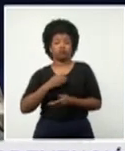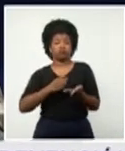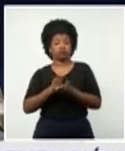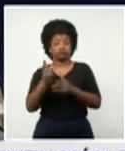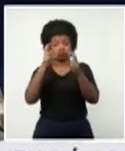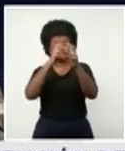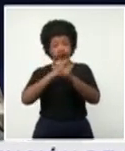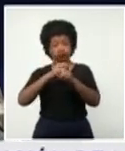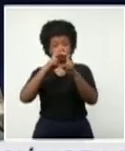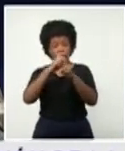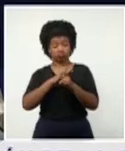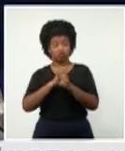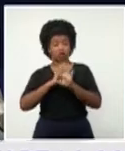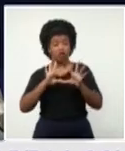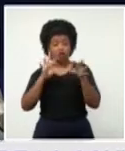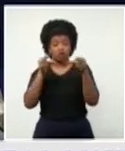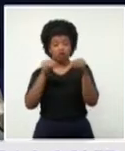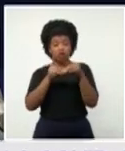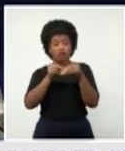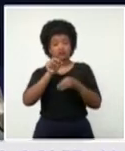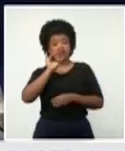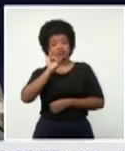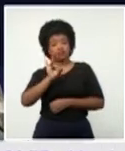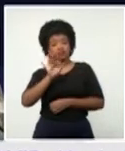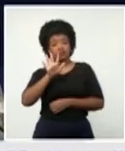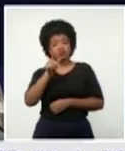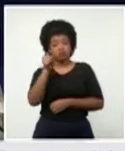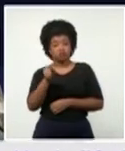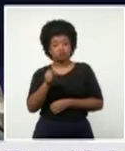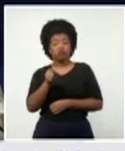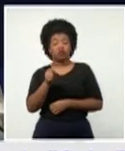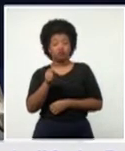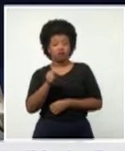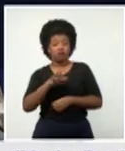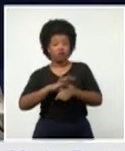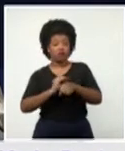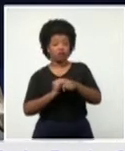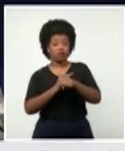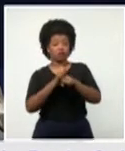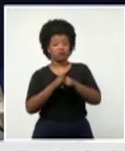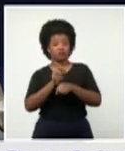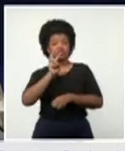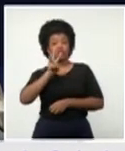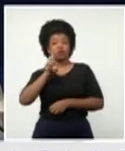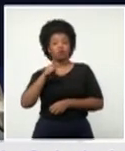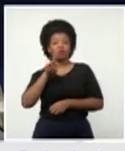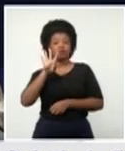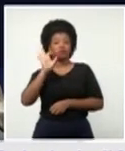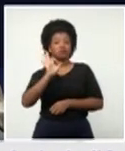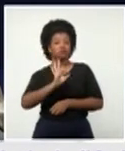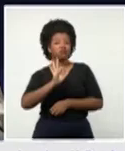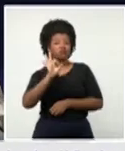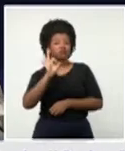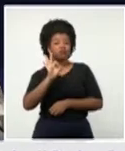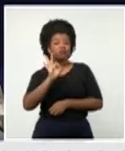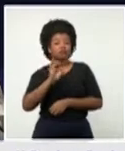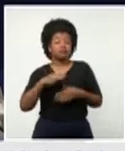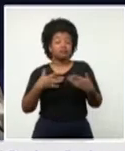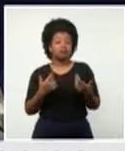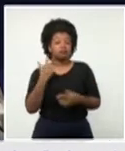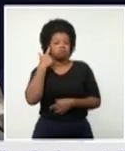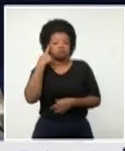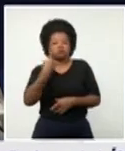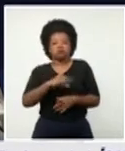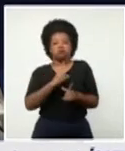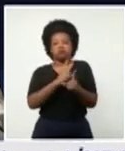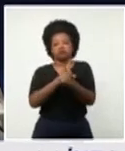and we continue to study to trace the infection. And in the cumulative total in the Cuban pandemic, 75 of